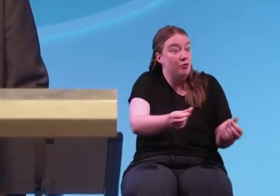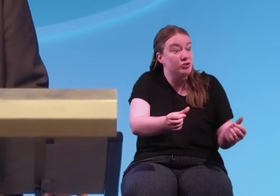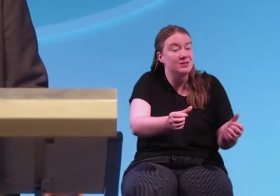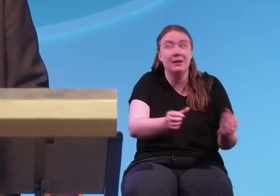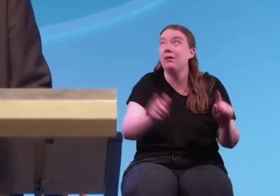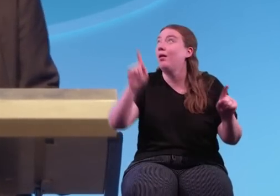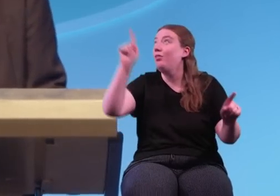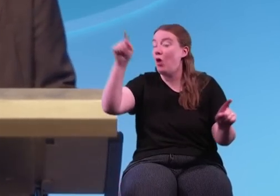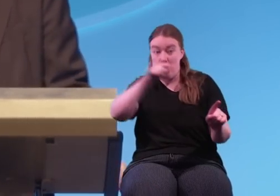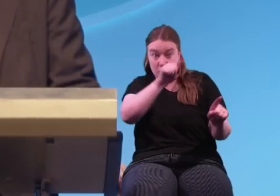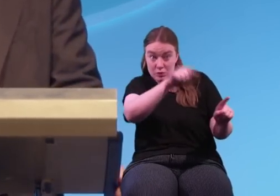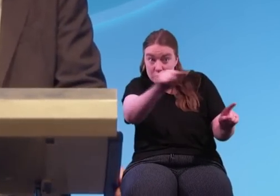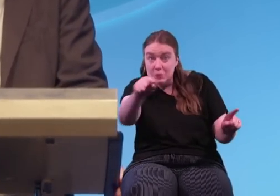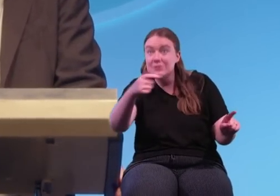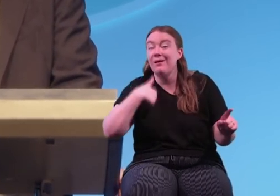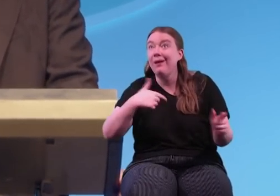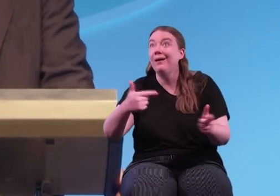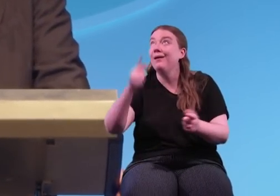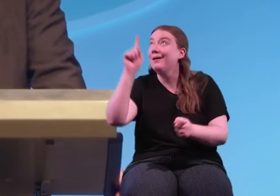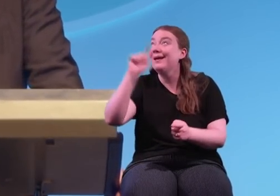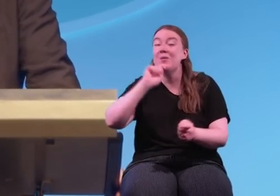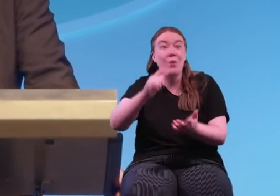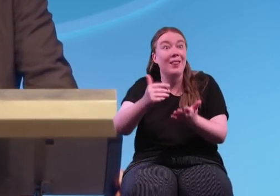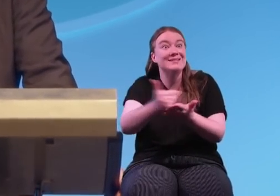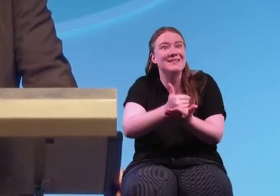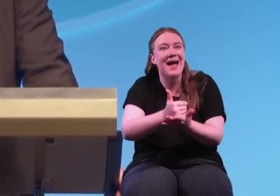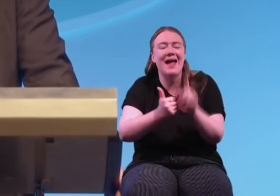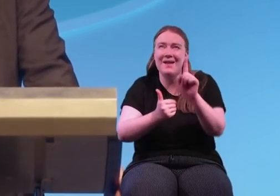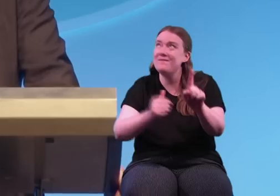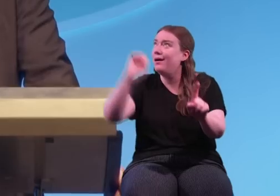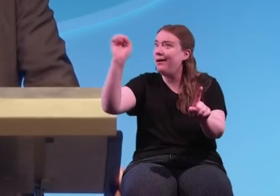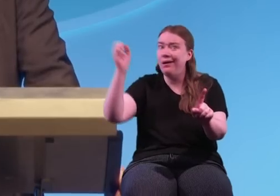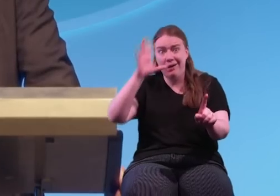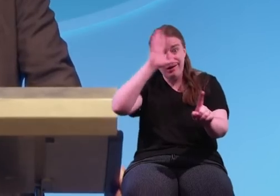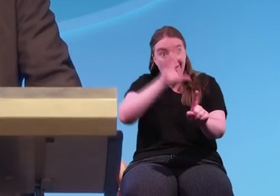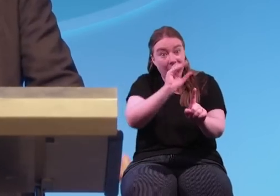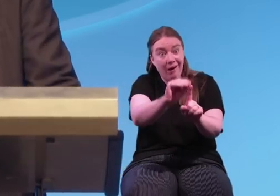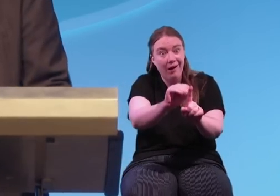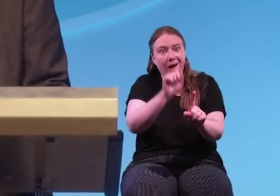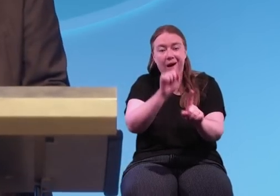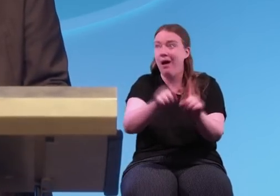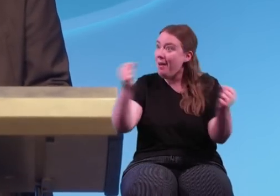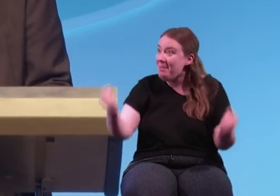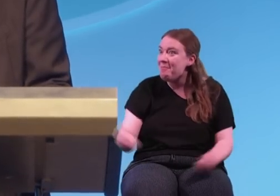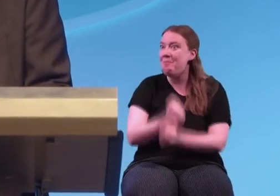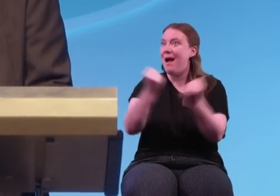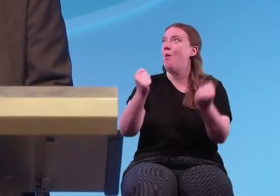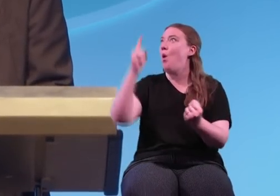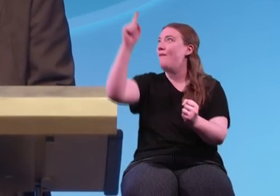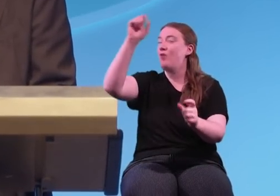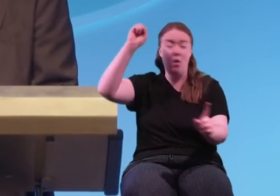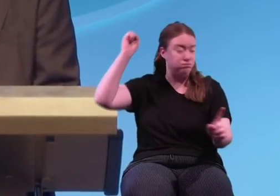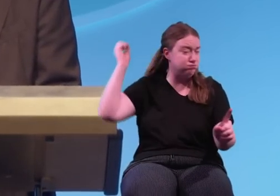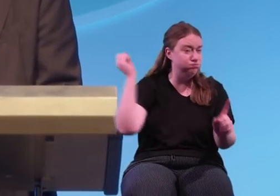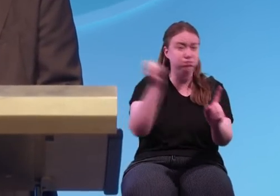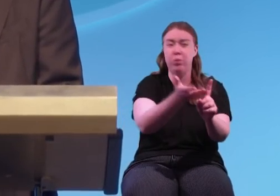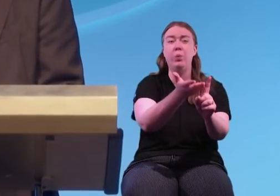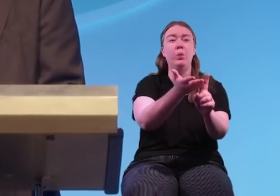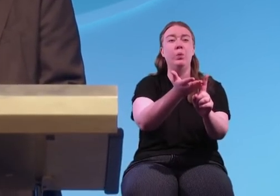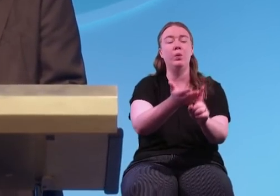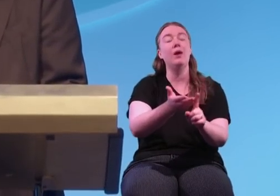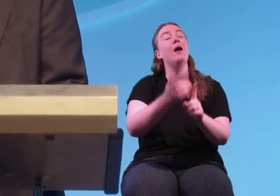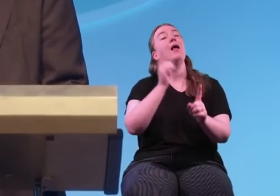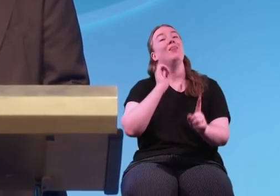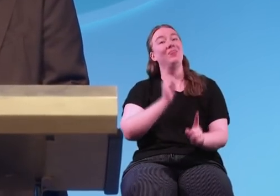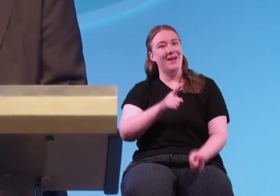Paul says again, and I've told you that you shouldn't be ashamed, and I want you to know that I am not ashamed. I'm not ashamed, because what has